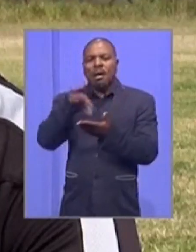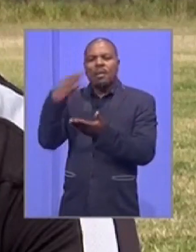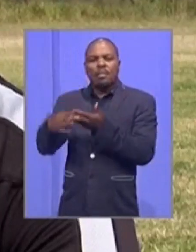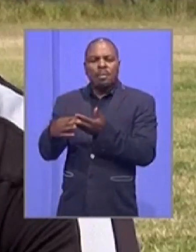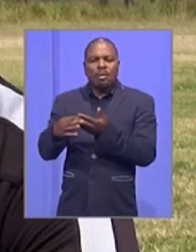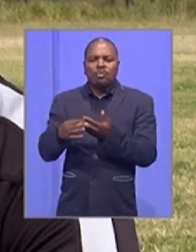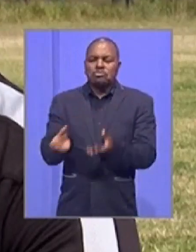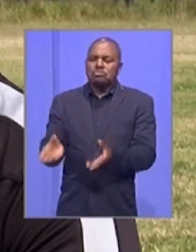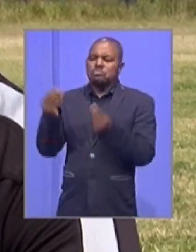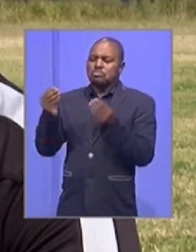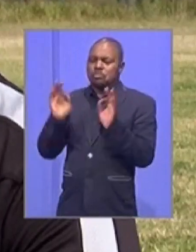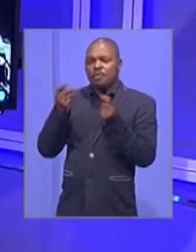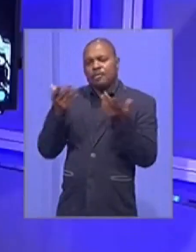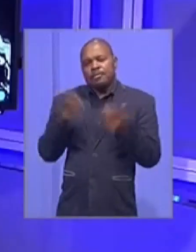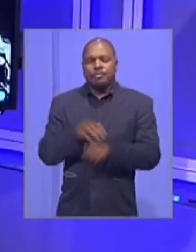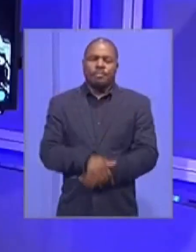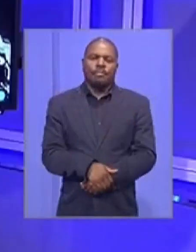to get funding.